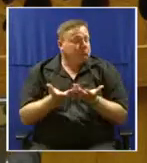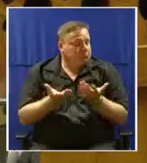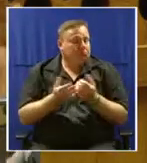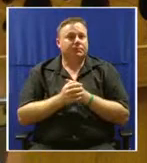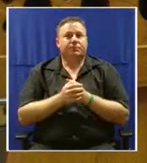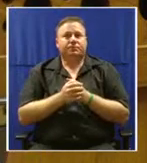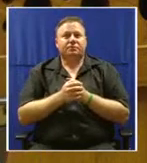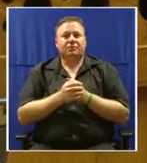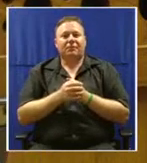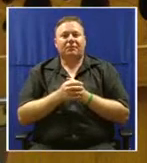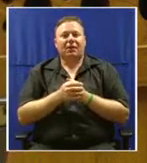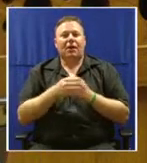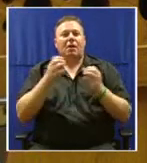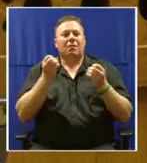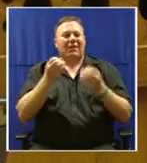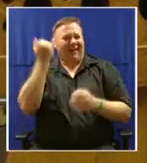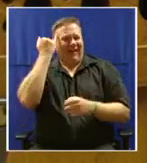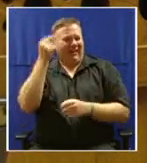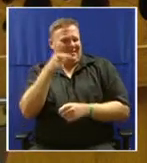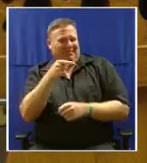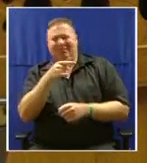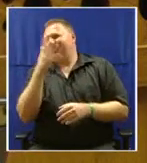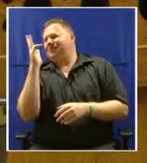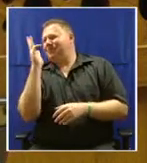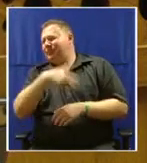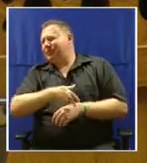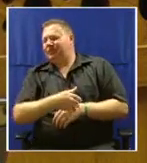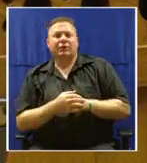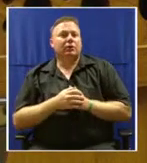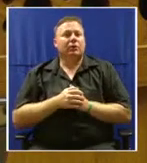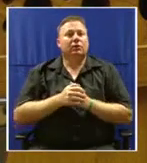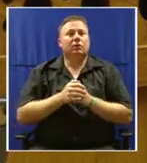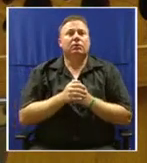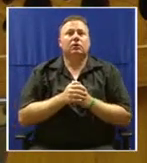Many scoffed the idea of new